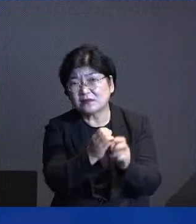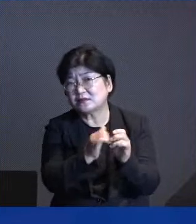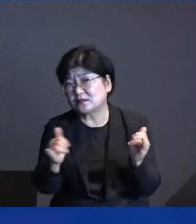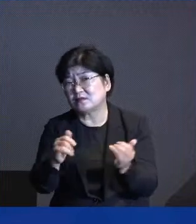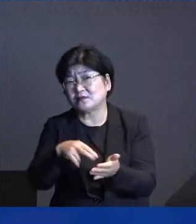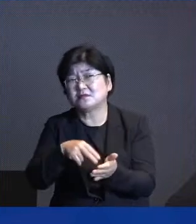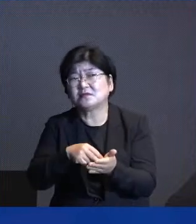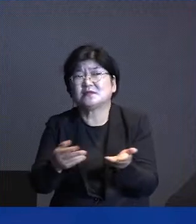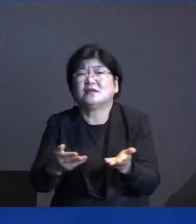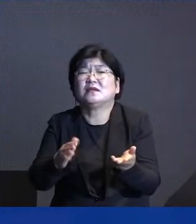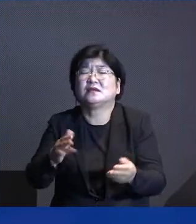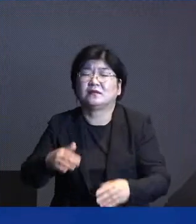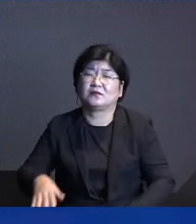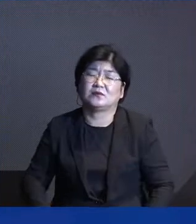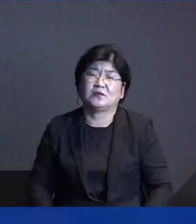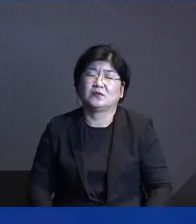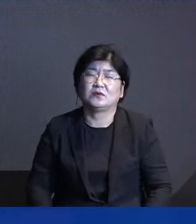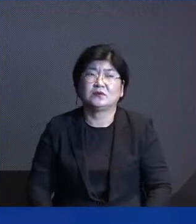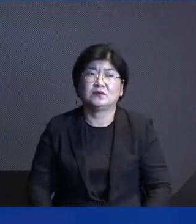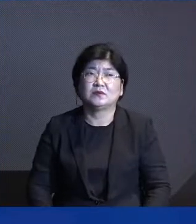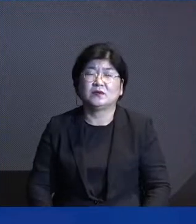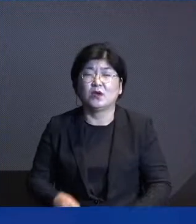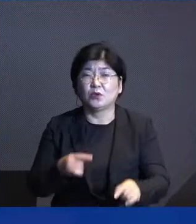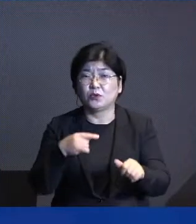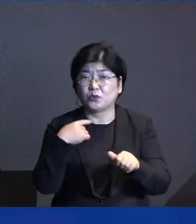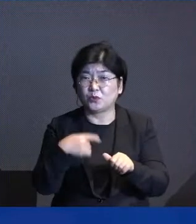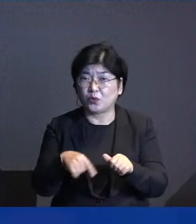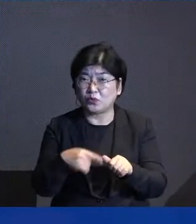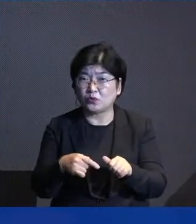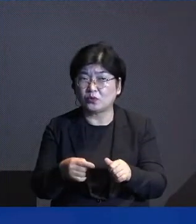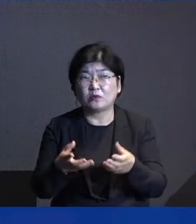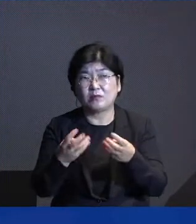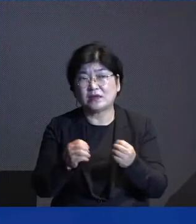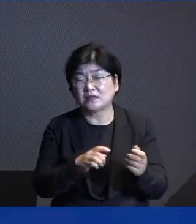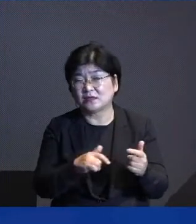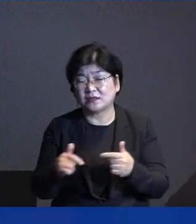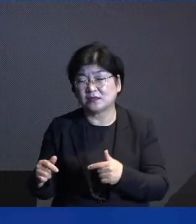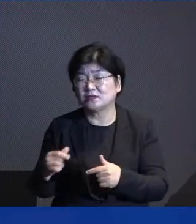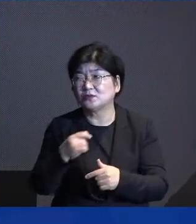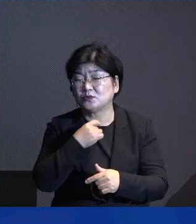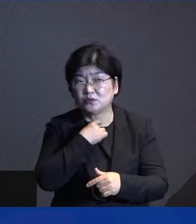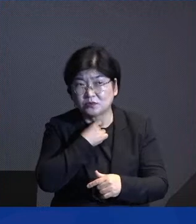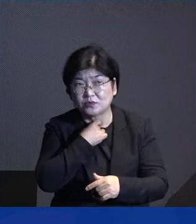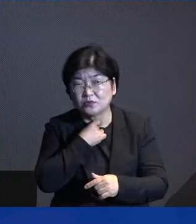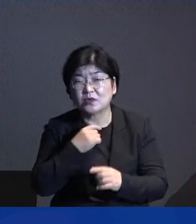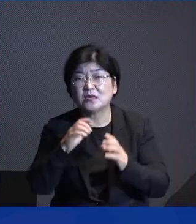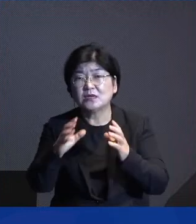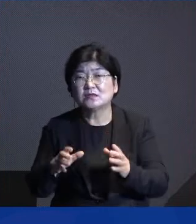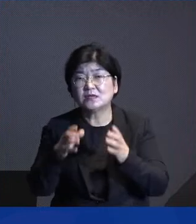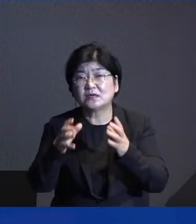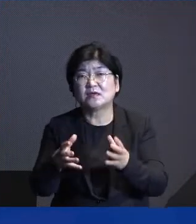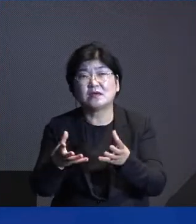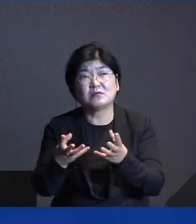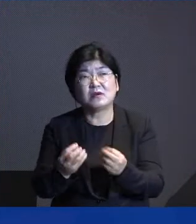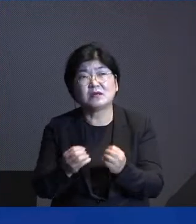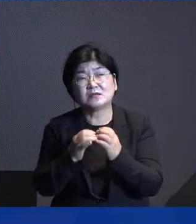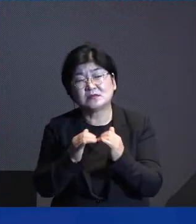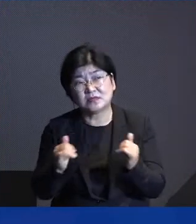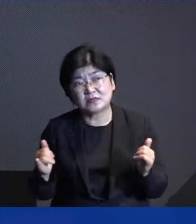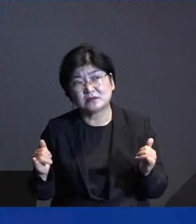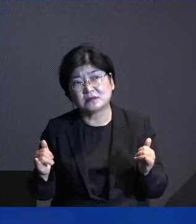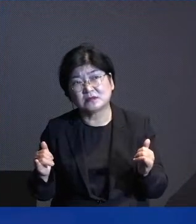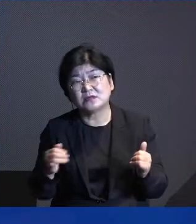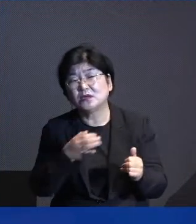can mobilize, you can educate, you can make every person around you aware of the need to fight for the rights of older